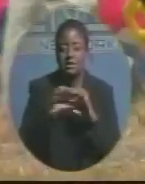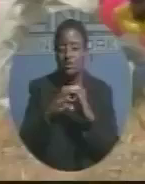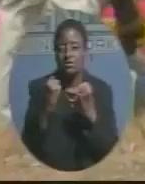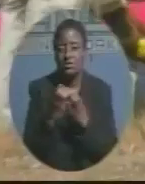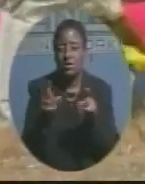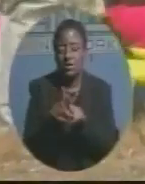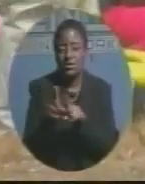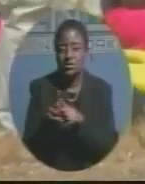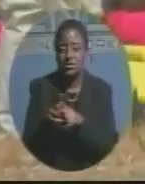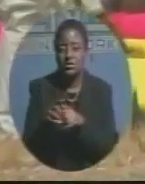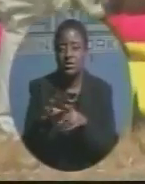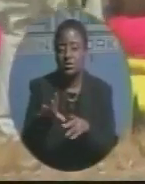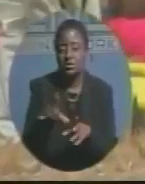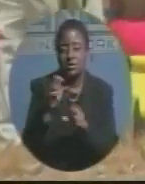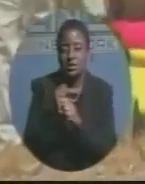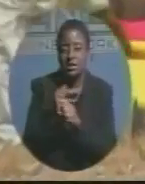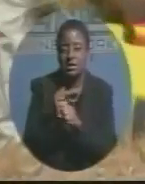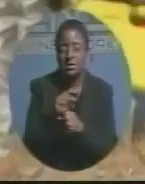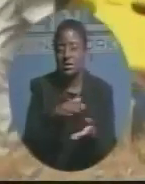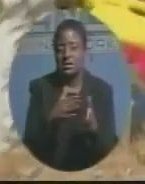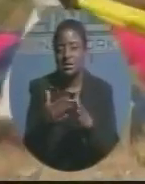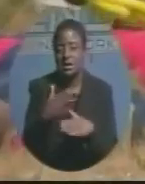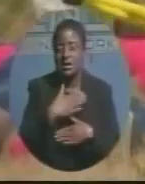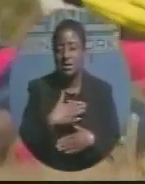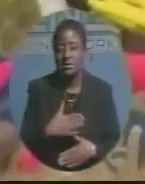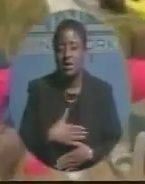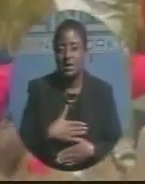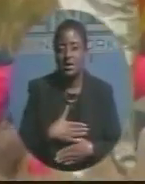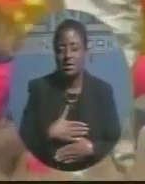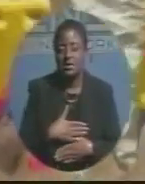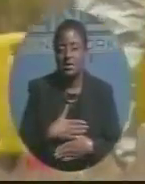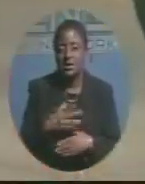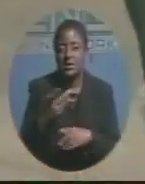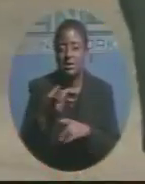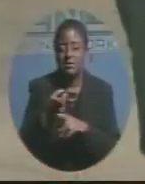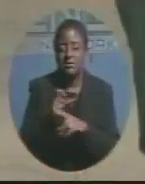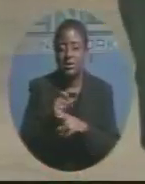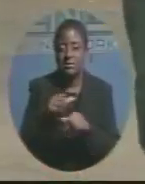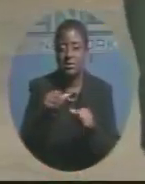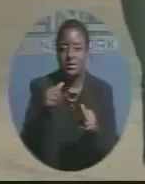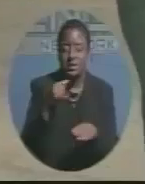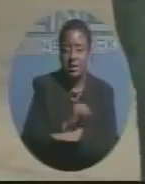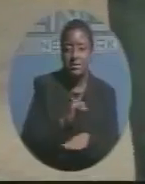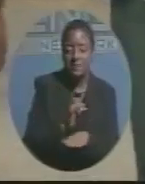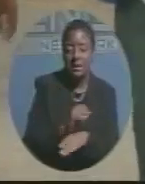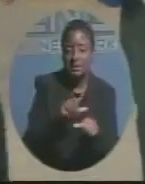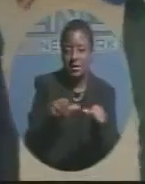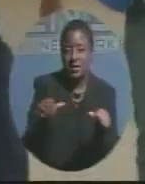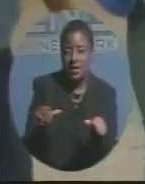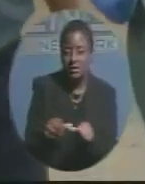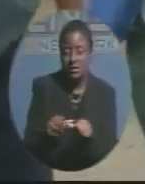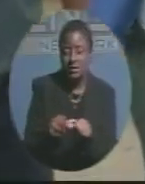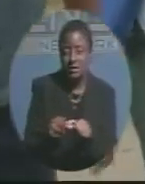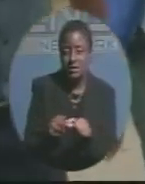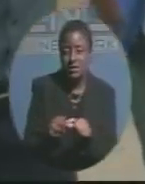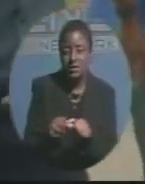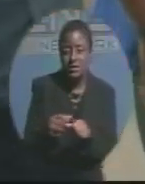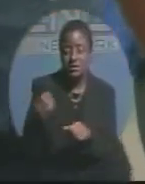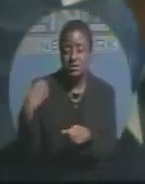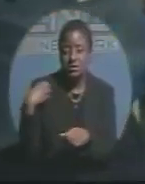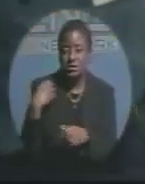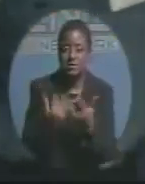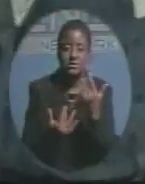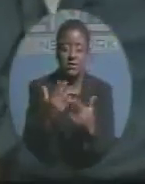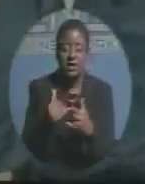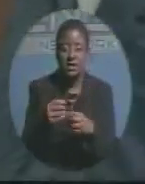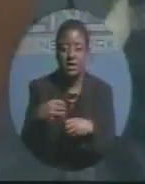to recover dead bodies from the impacted area, preparing them for the worst. Airport Authority Chief Fire Officer Samuel Clark